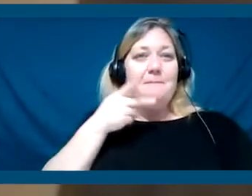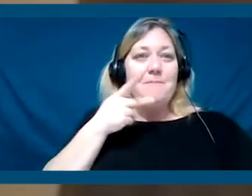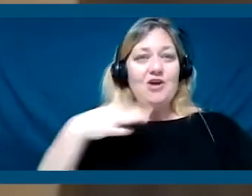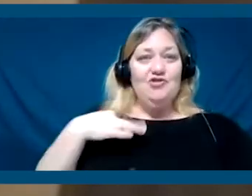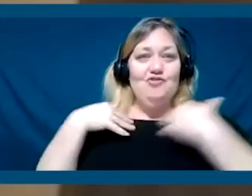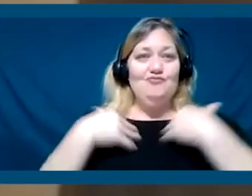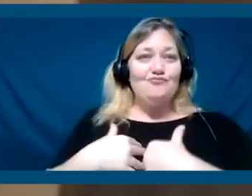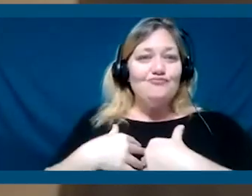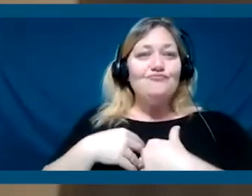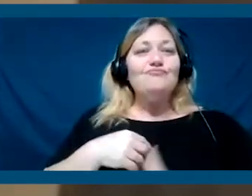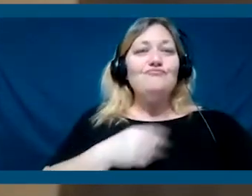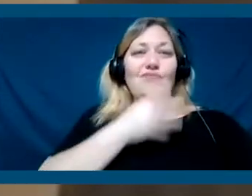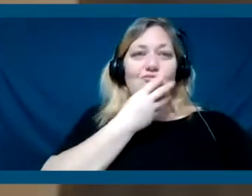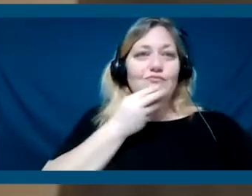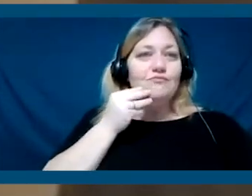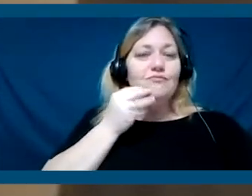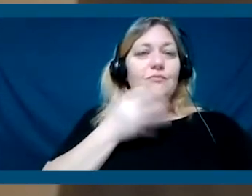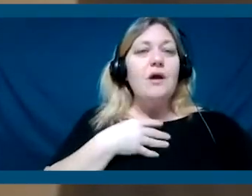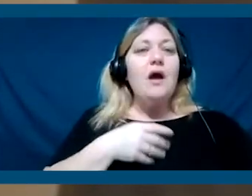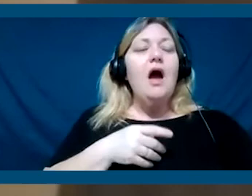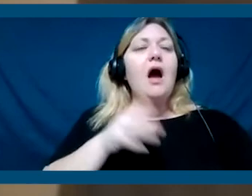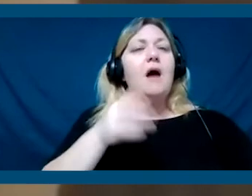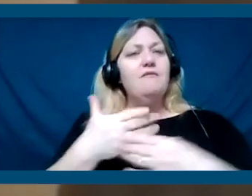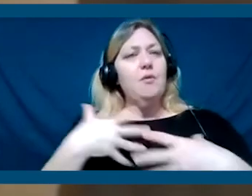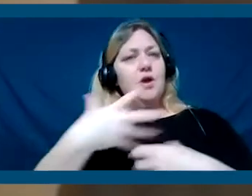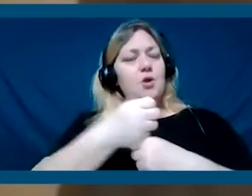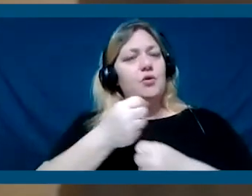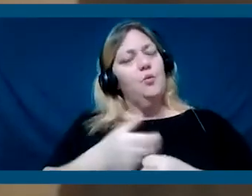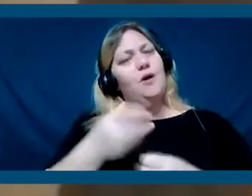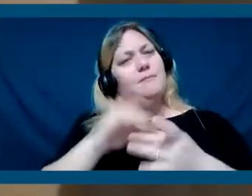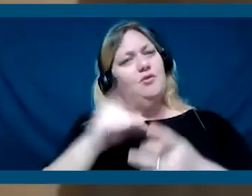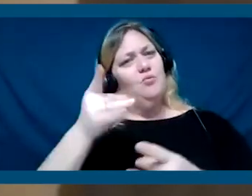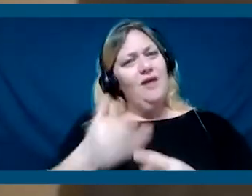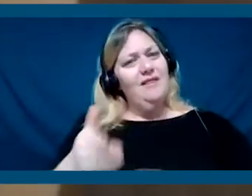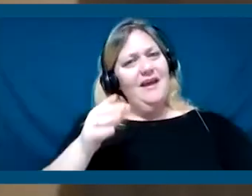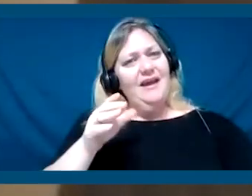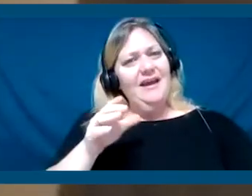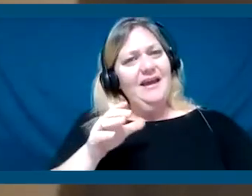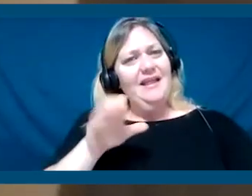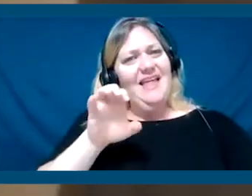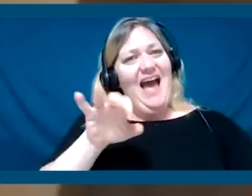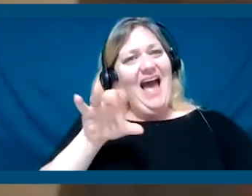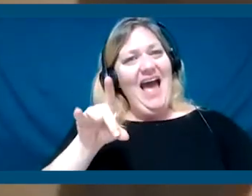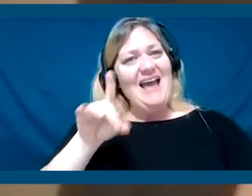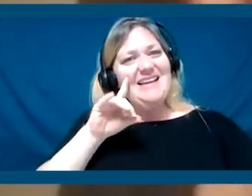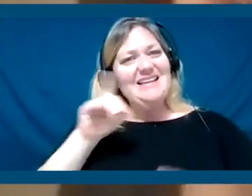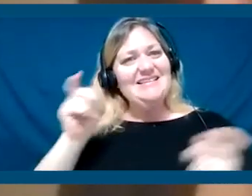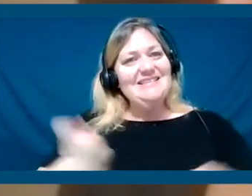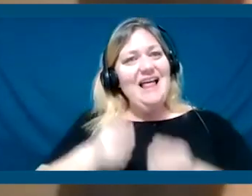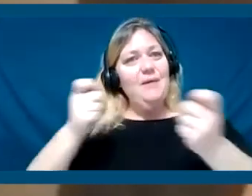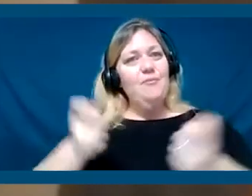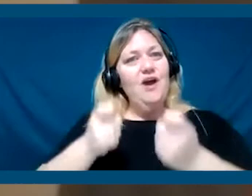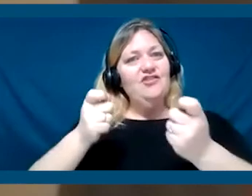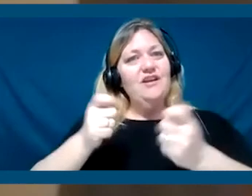to clarify one thing and that we didn't mention. This Eid al-Fitr literally means it's the celebration of breaking